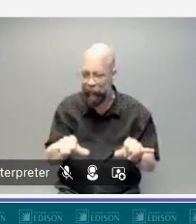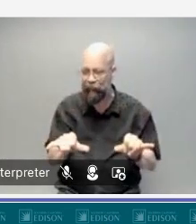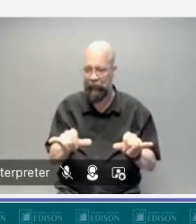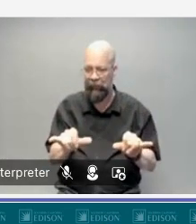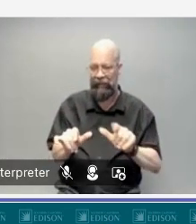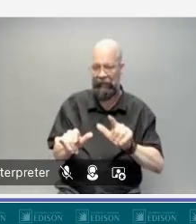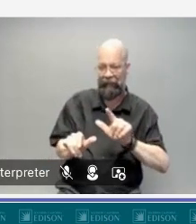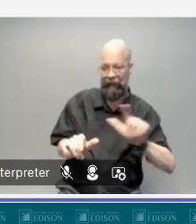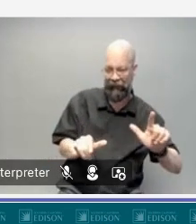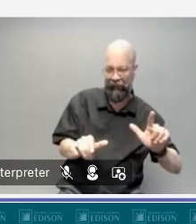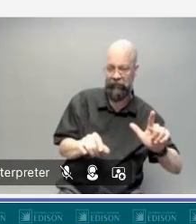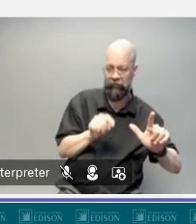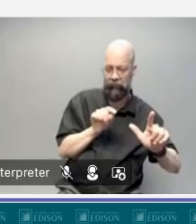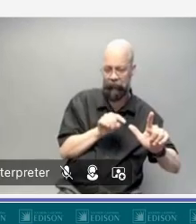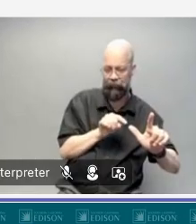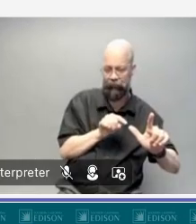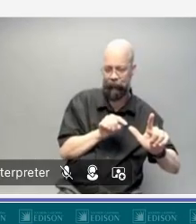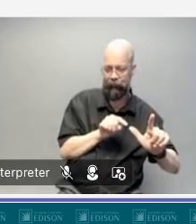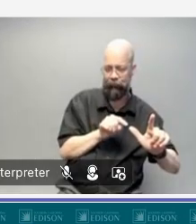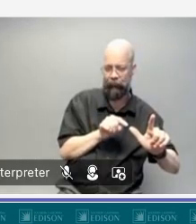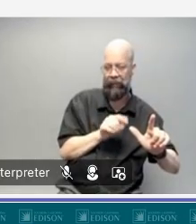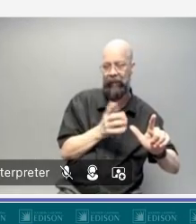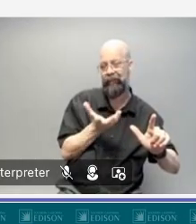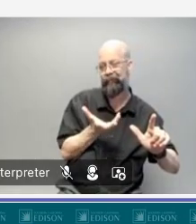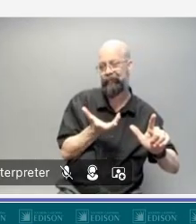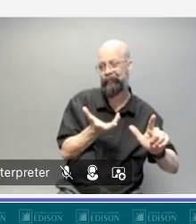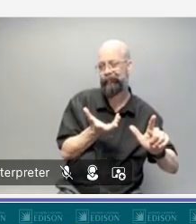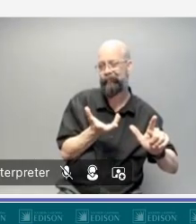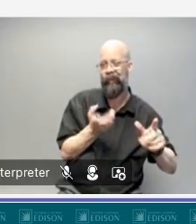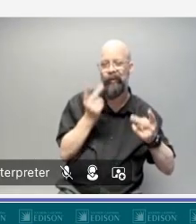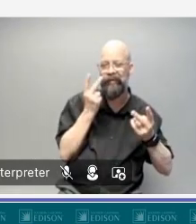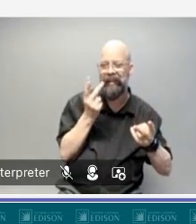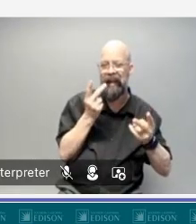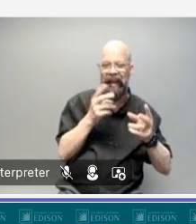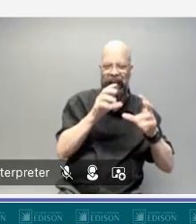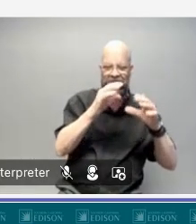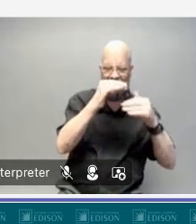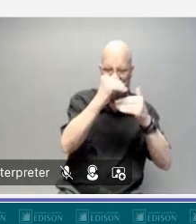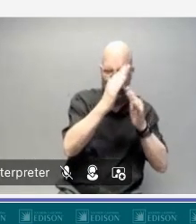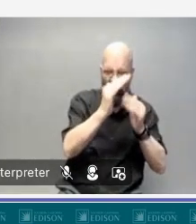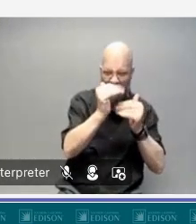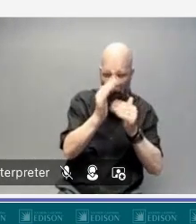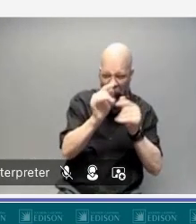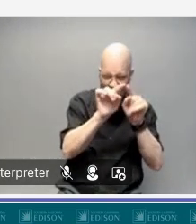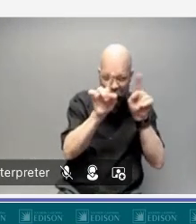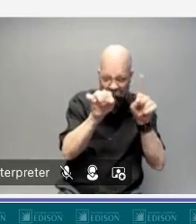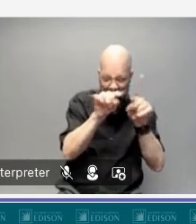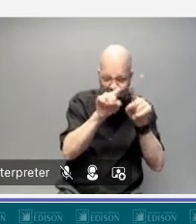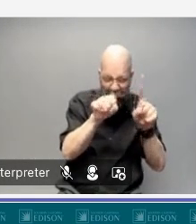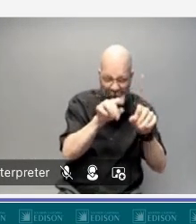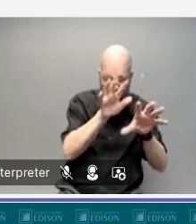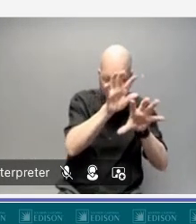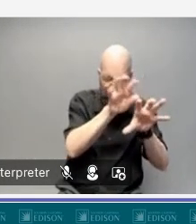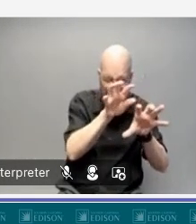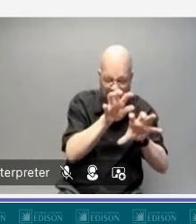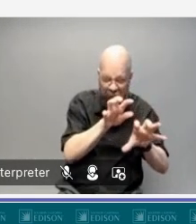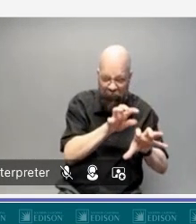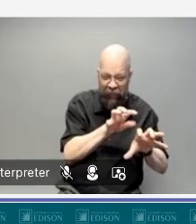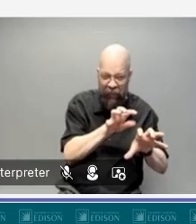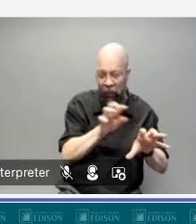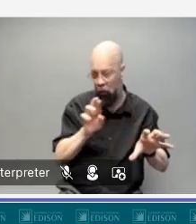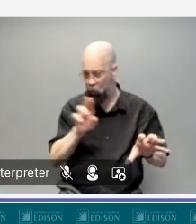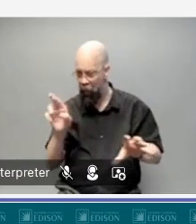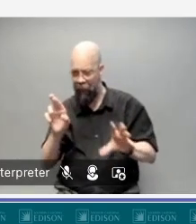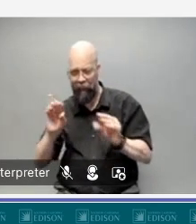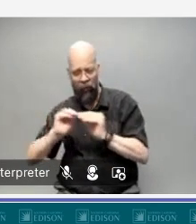left is sort of, you see a lot of kind of a blocky weather or blocky pattern here, and on the right there's a lot more